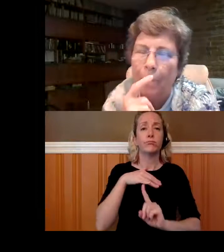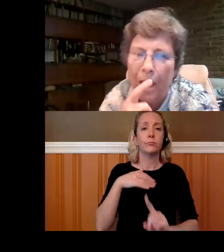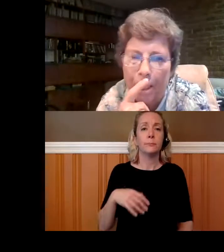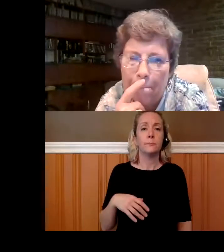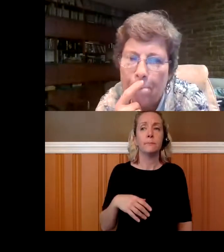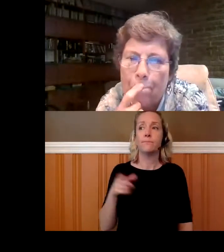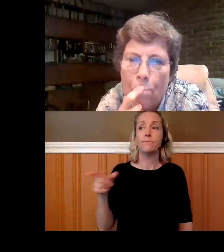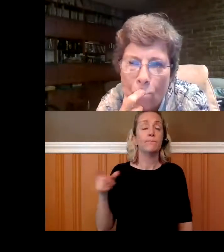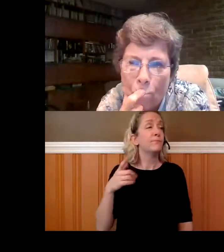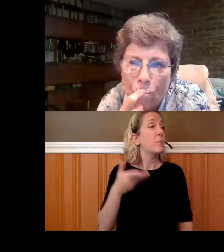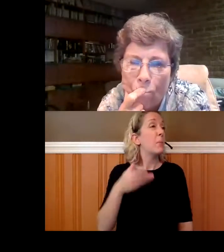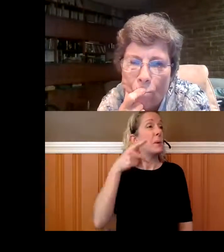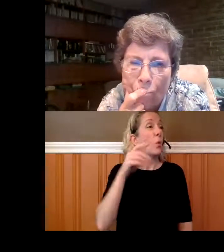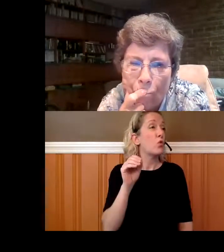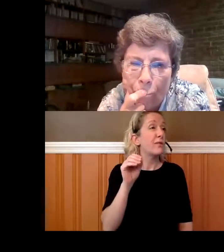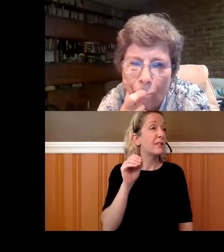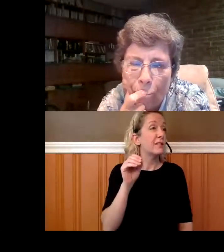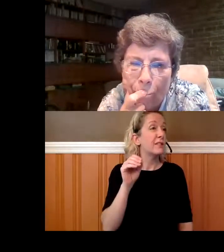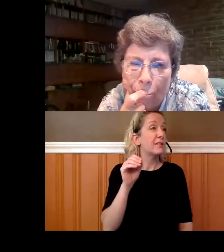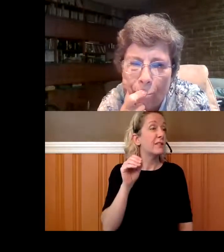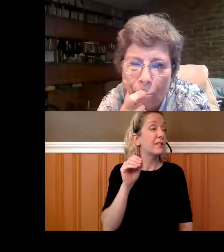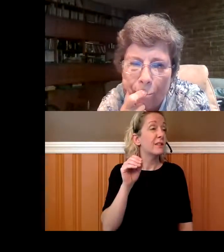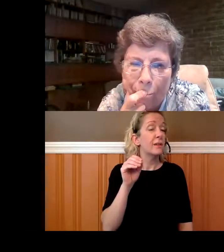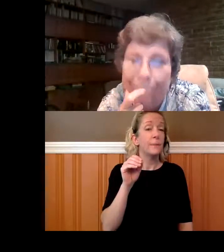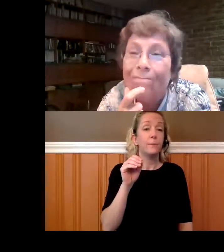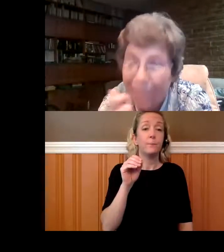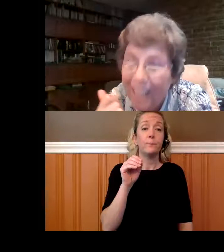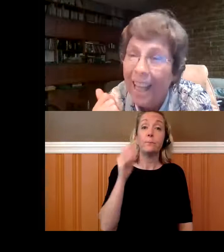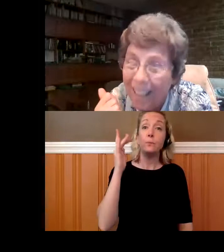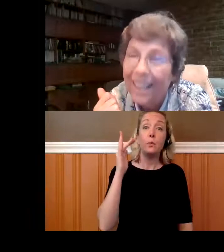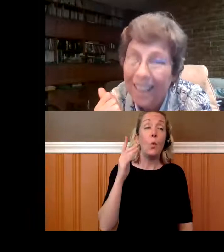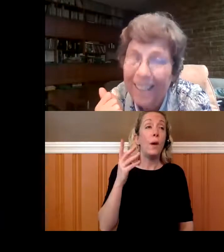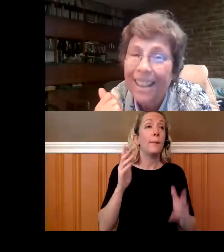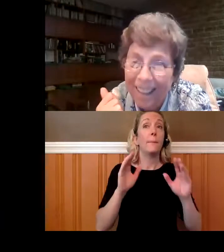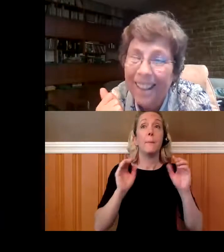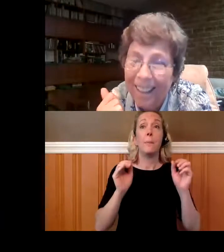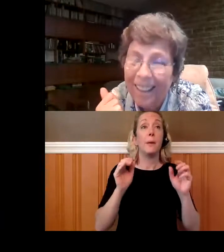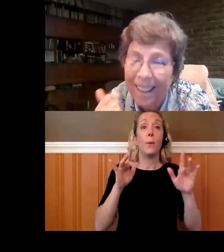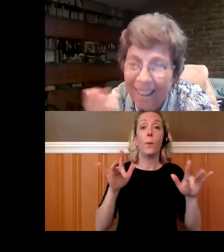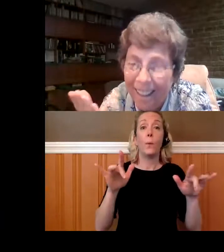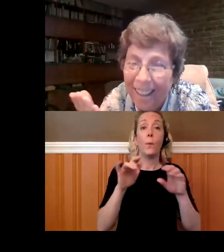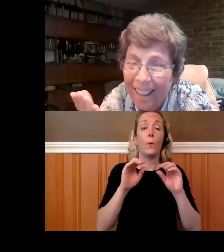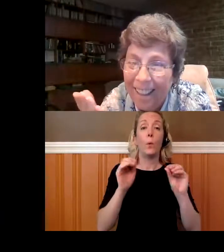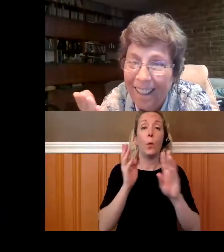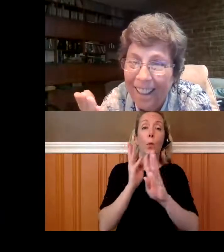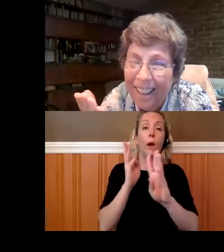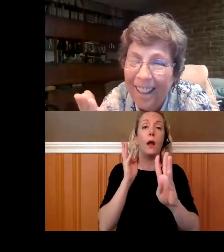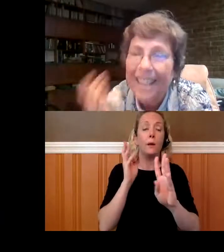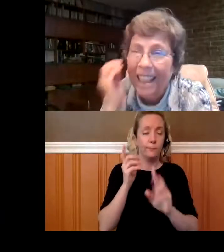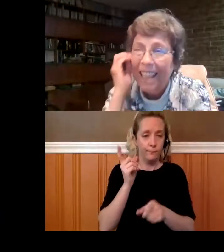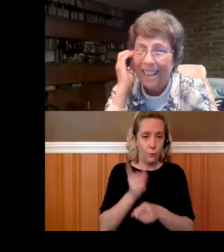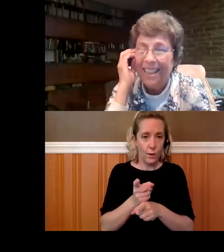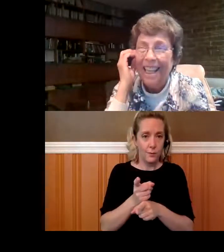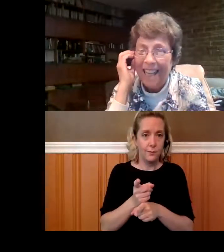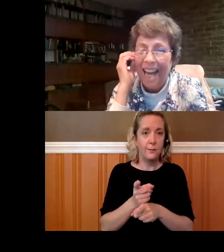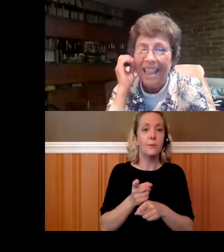Maybe a post office or a Yeah. cleaner, only because there might not be a lot of people in there at that time. Yeah, exactly. And they know why you're